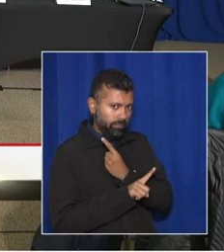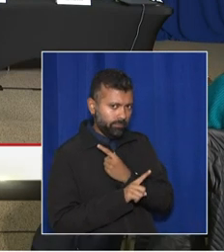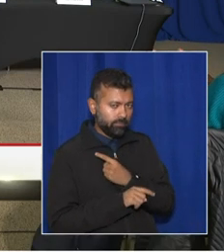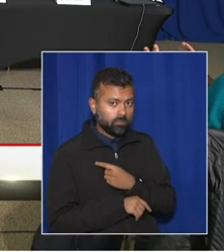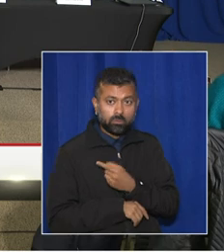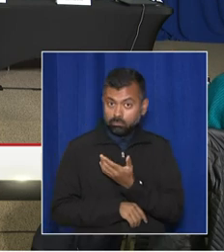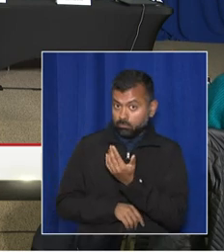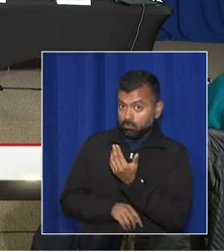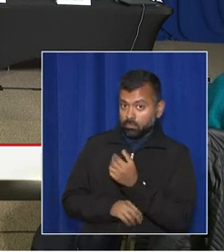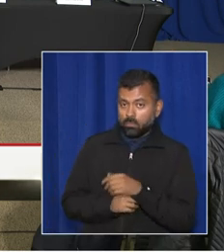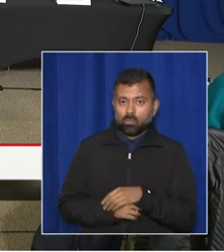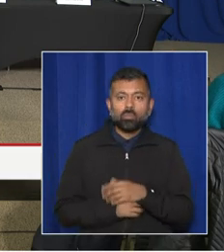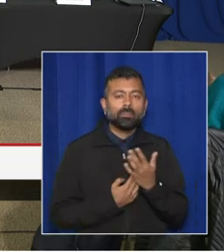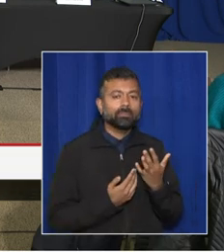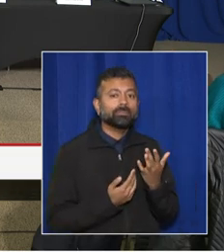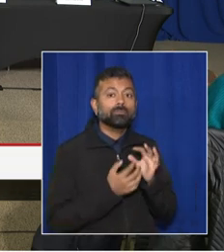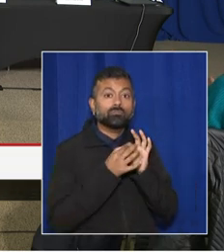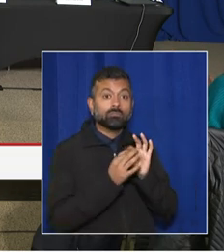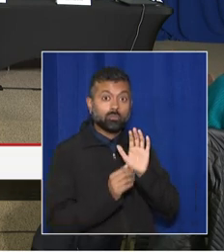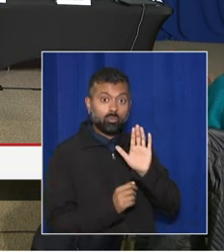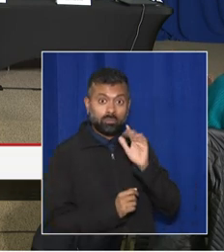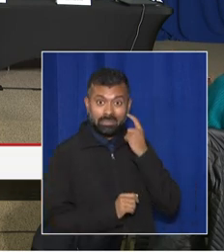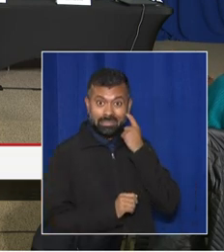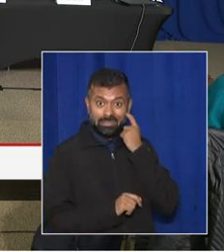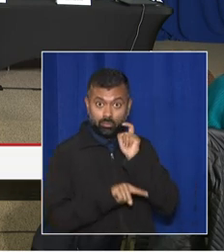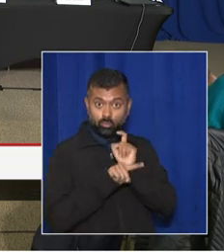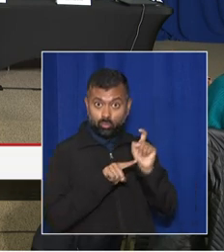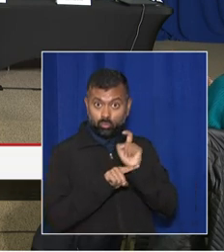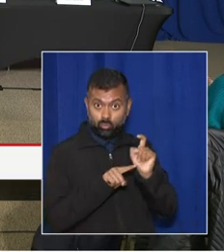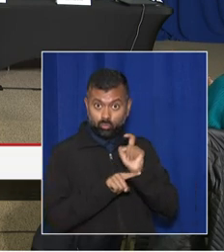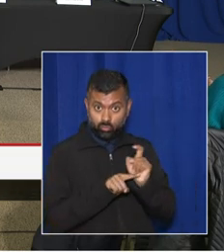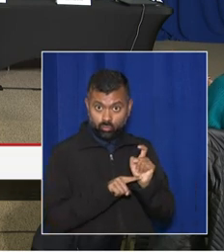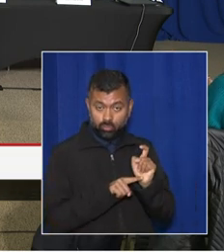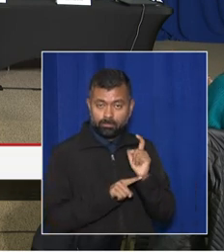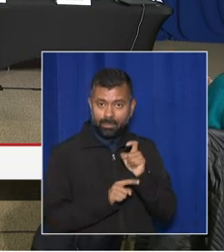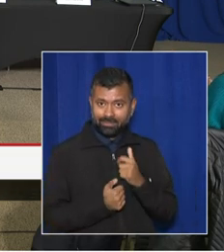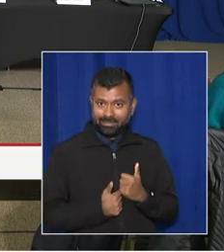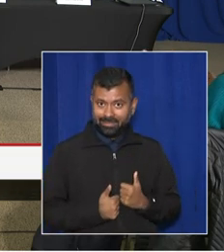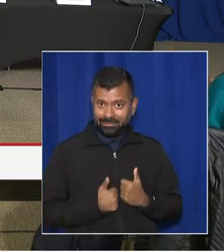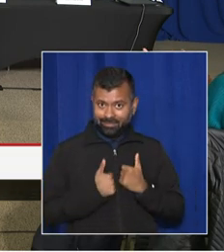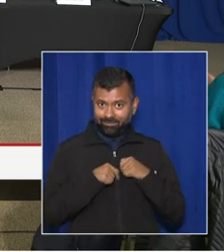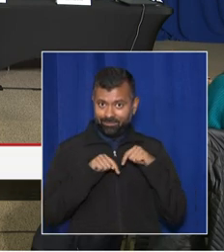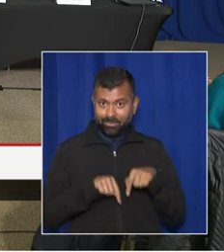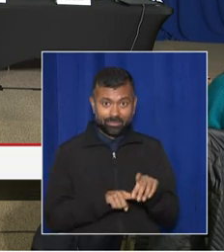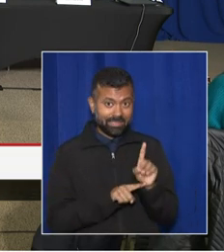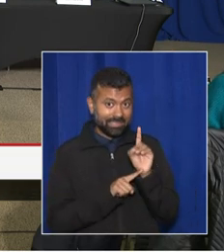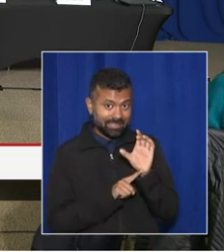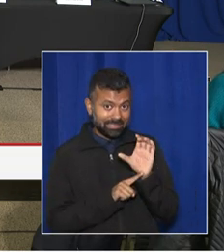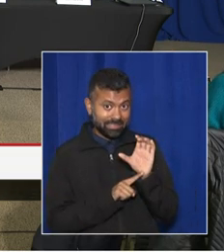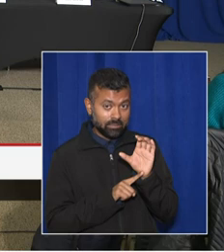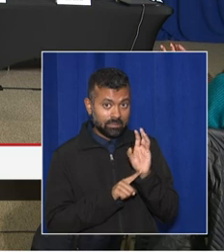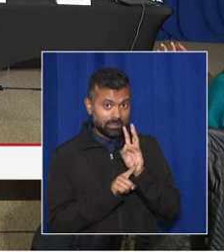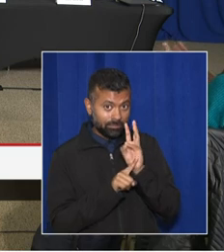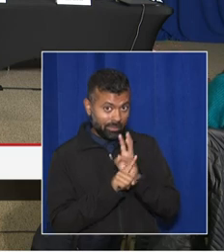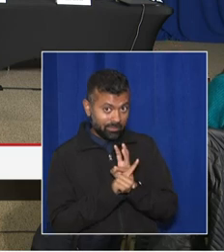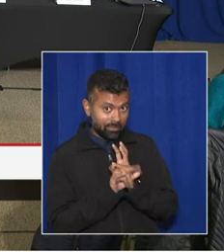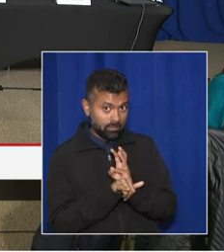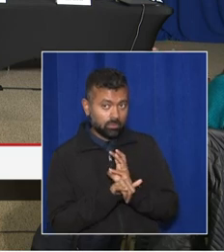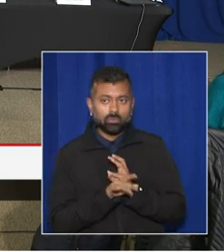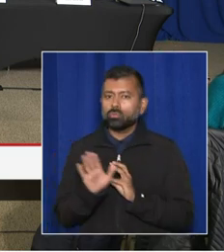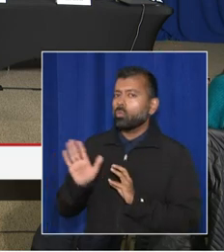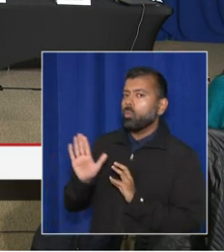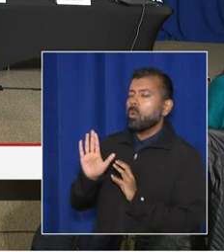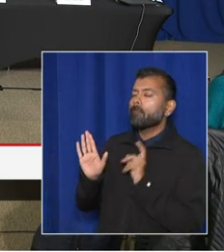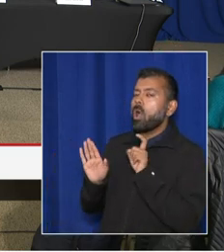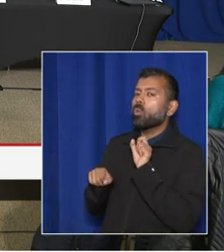the requirement to live in the district within a 6-month period before you can file for unemployment. Worker unemployment. Work, not live. So excuse me,